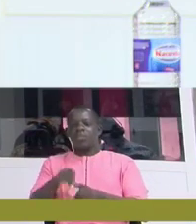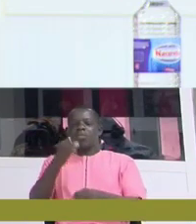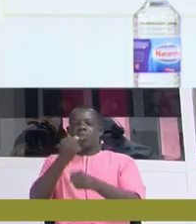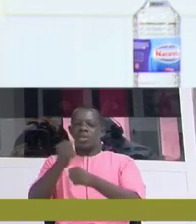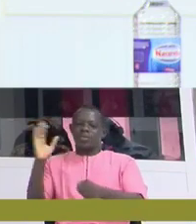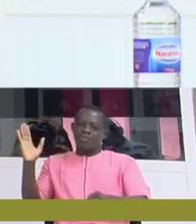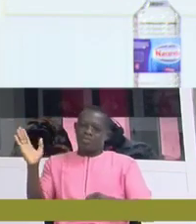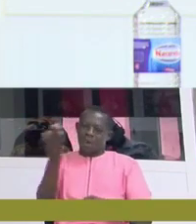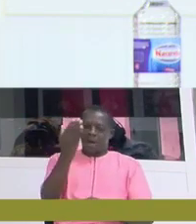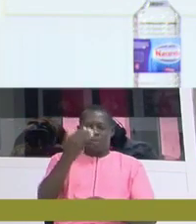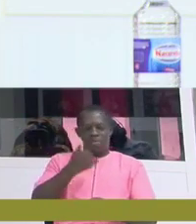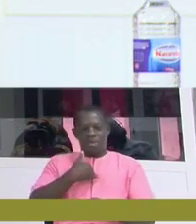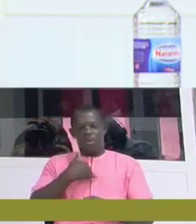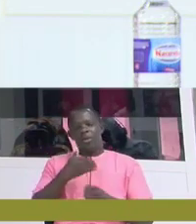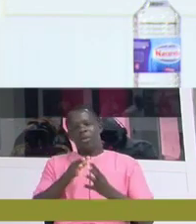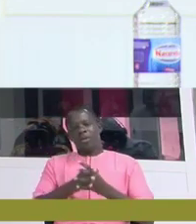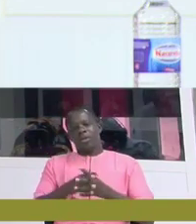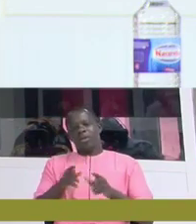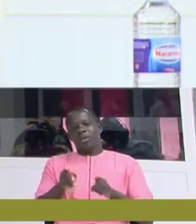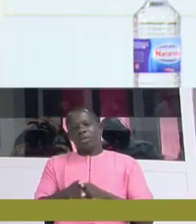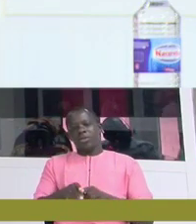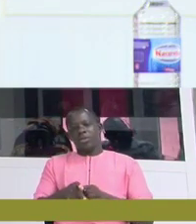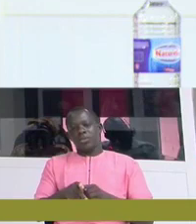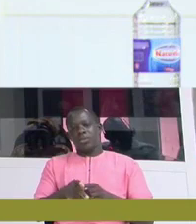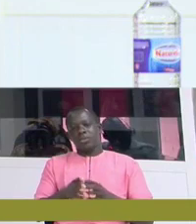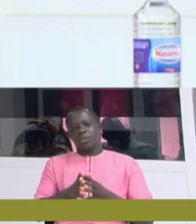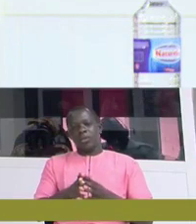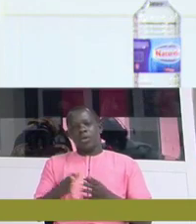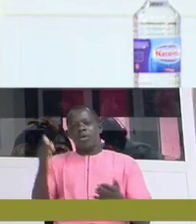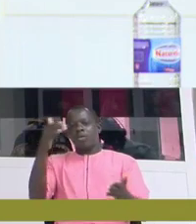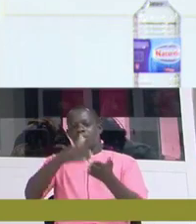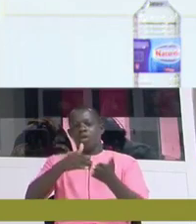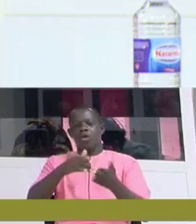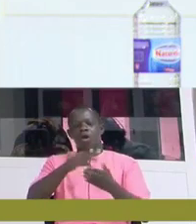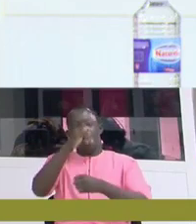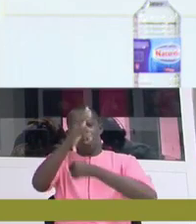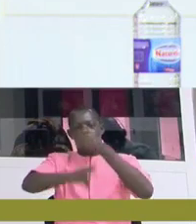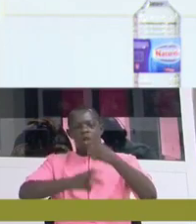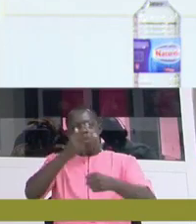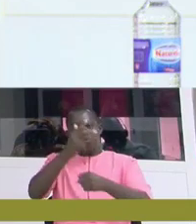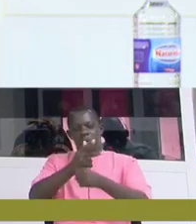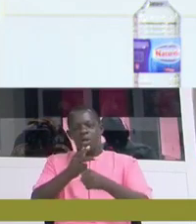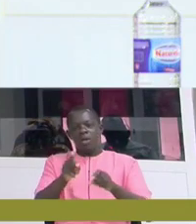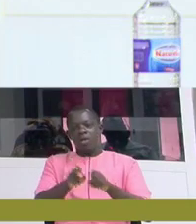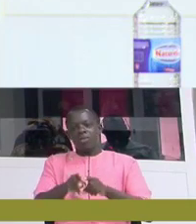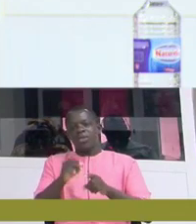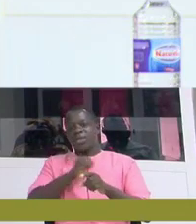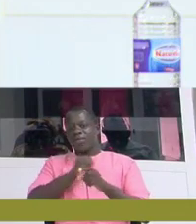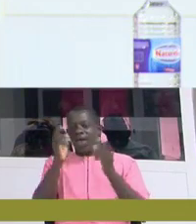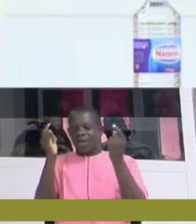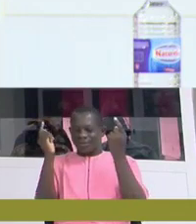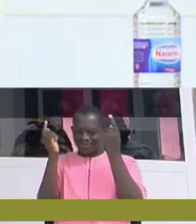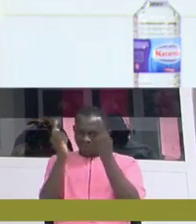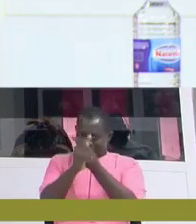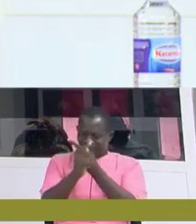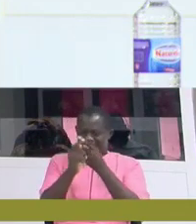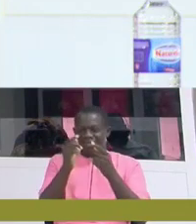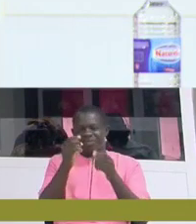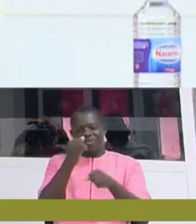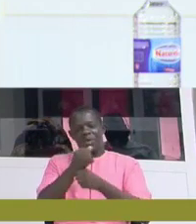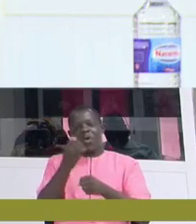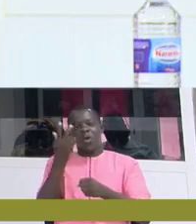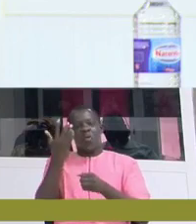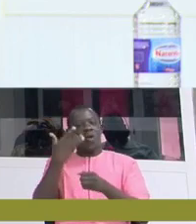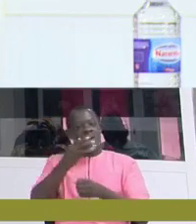he slapped me hard. For dunia wule tamfe. Until the whole place my was. Kabra yembula watu menna. When